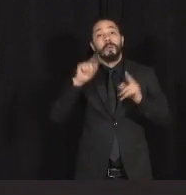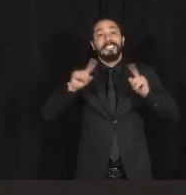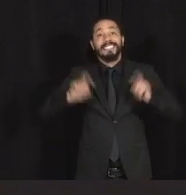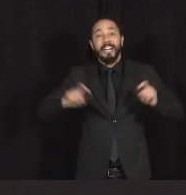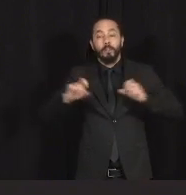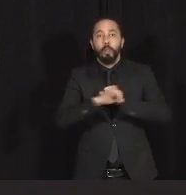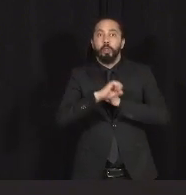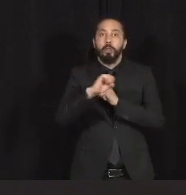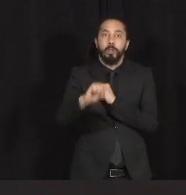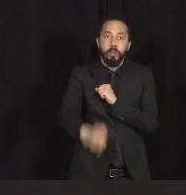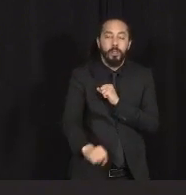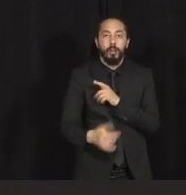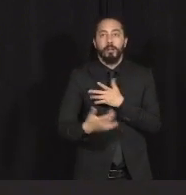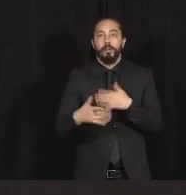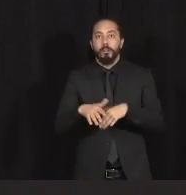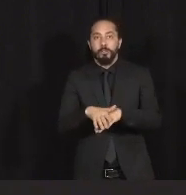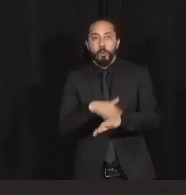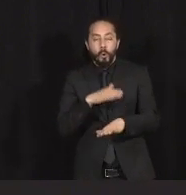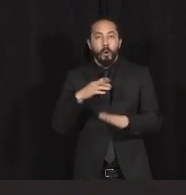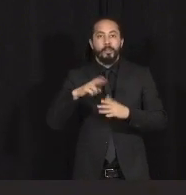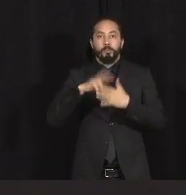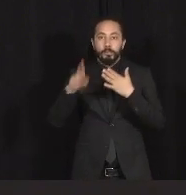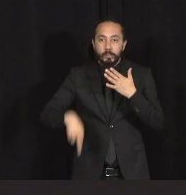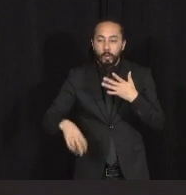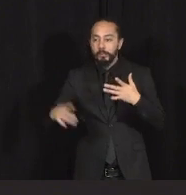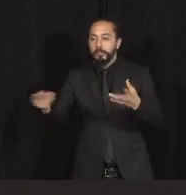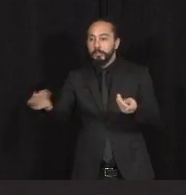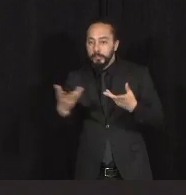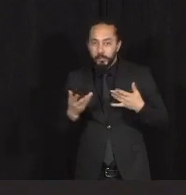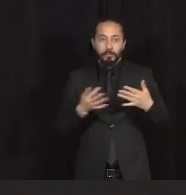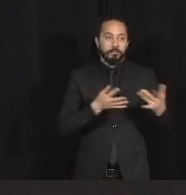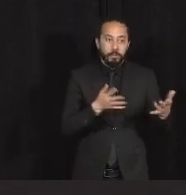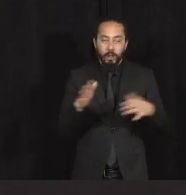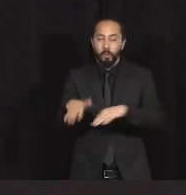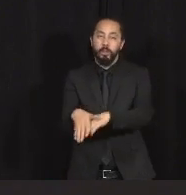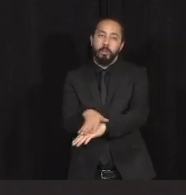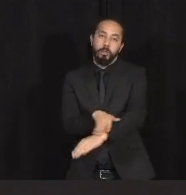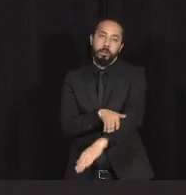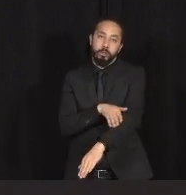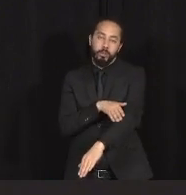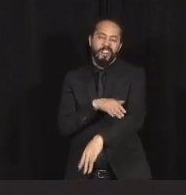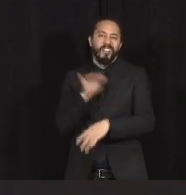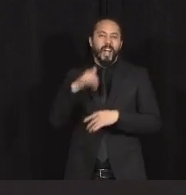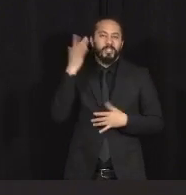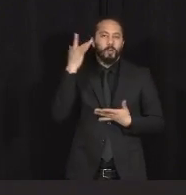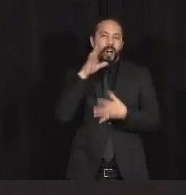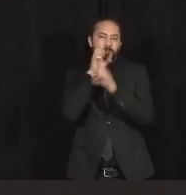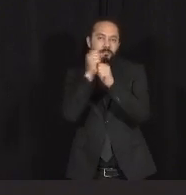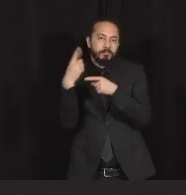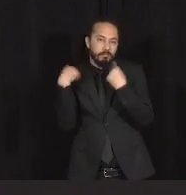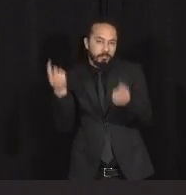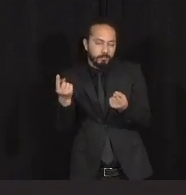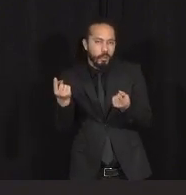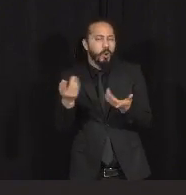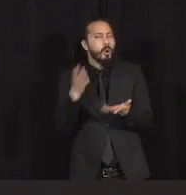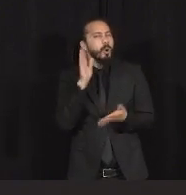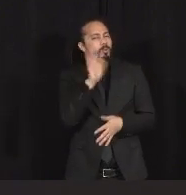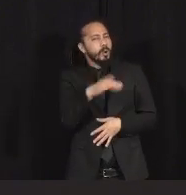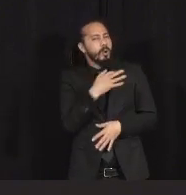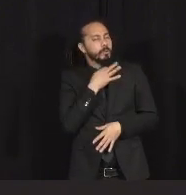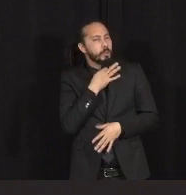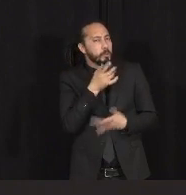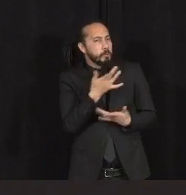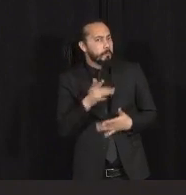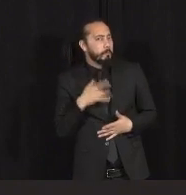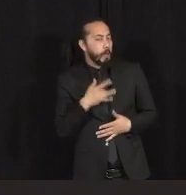out there. How do you respond to Public Health Ontario's own responsibility in the shortcomings